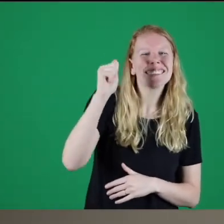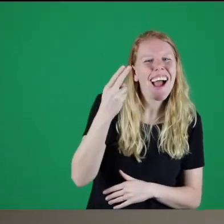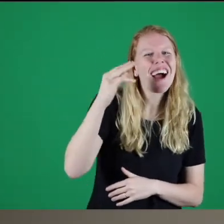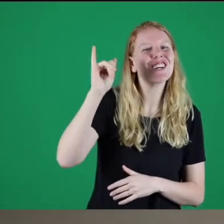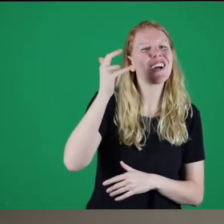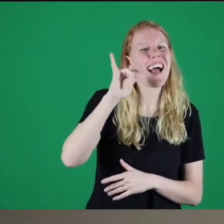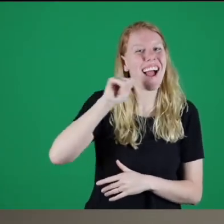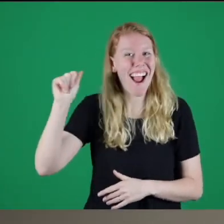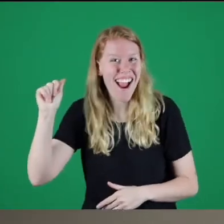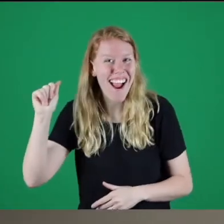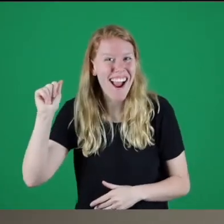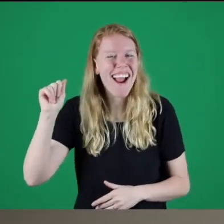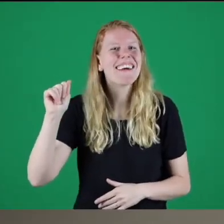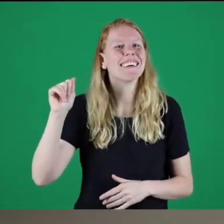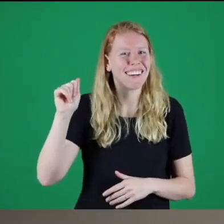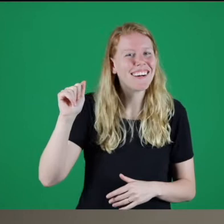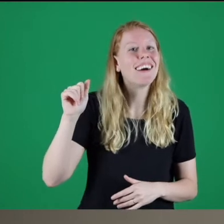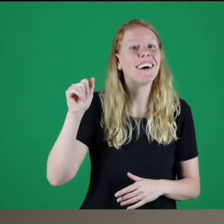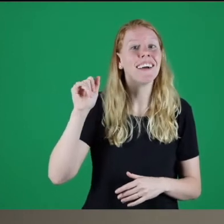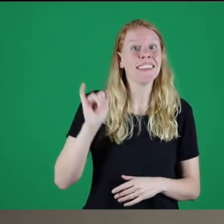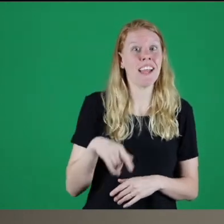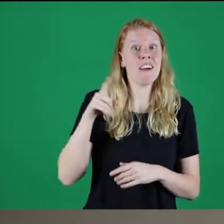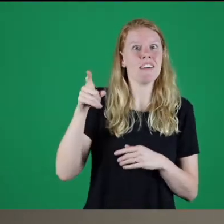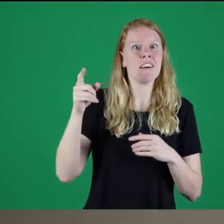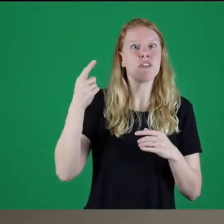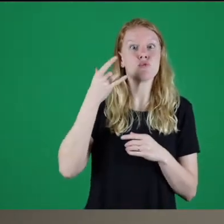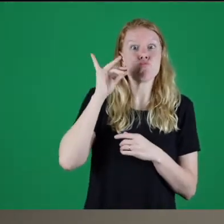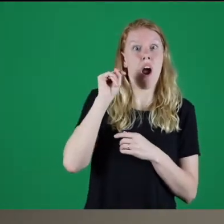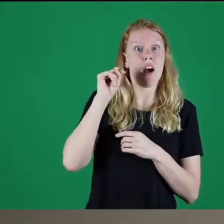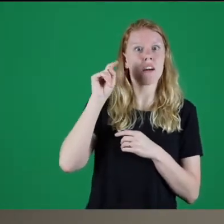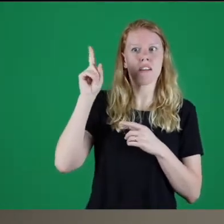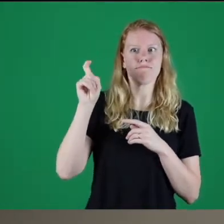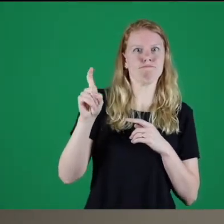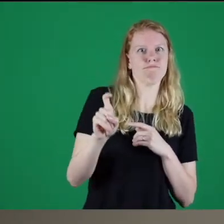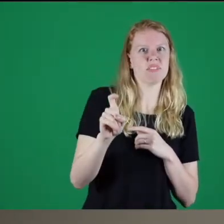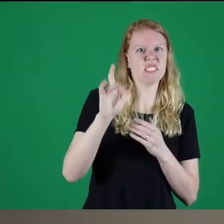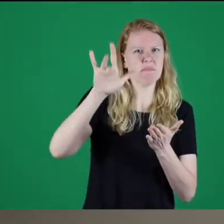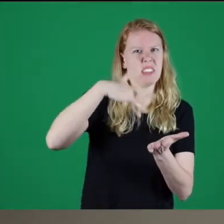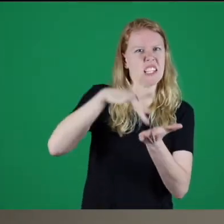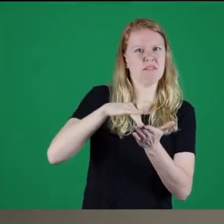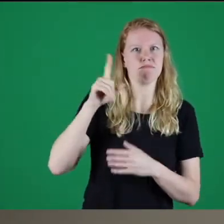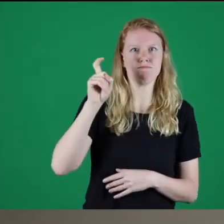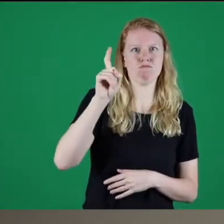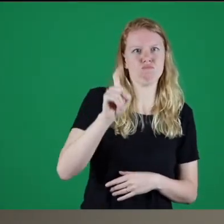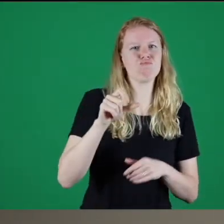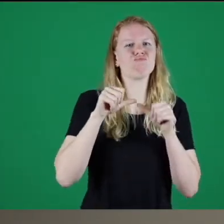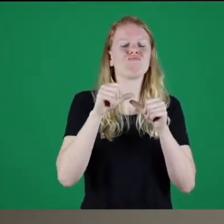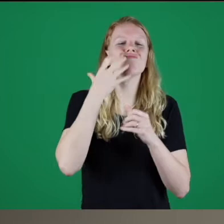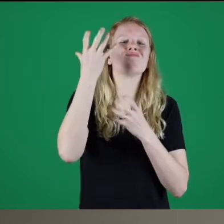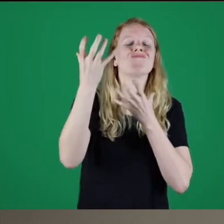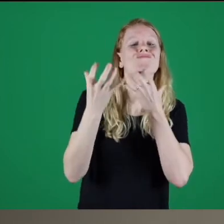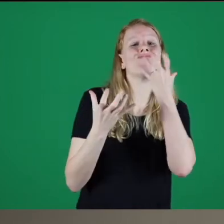Jalia." And then the griot, she or he, would go to the center of the village and continue singing, probably with drummers and other singers